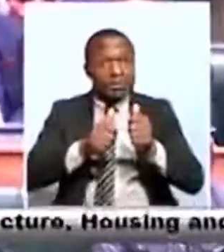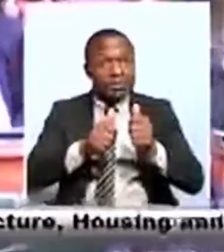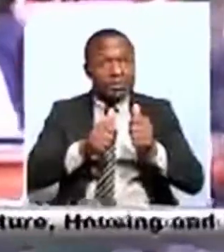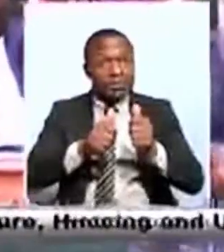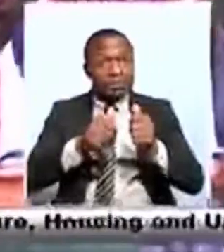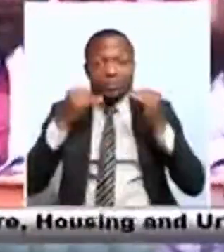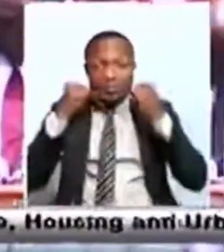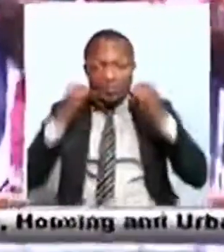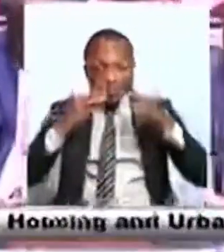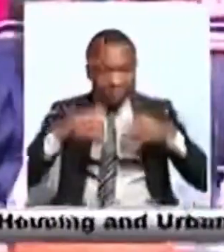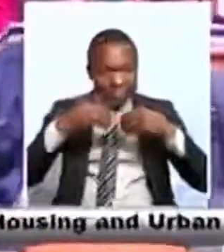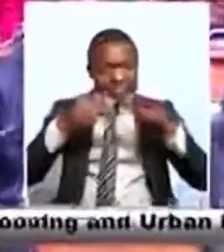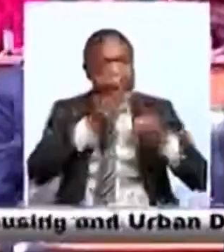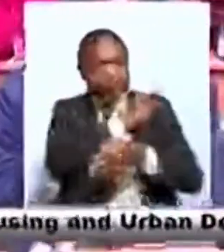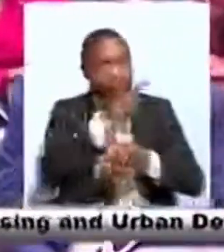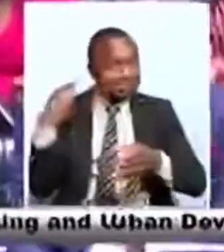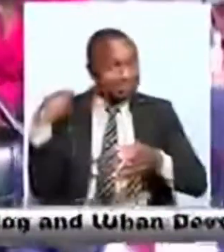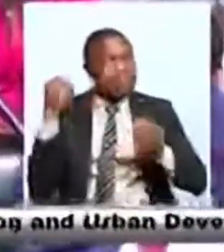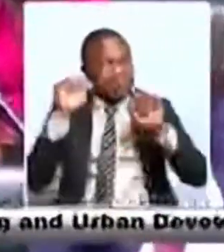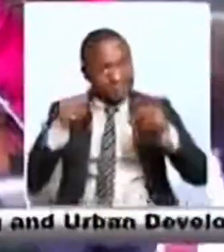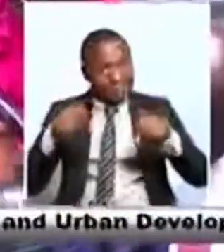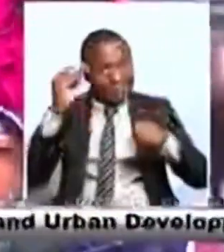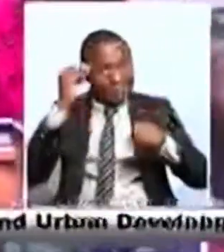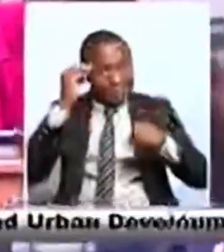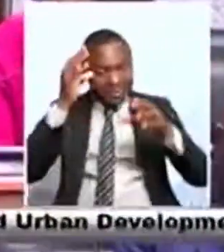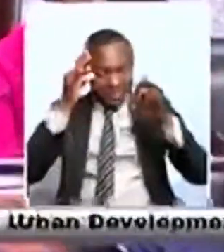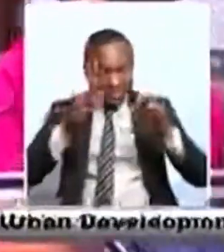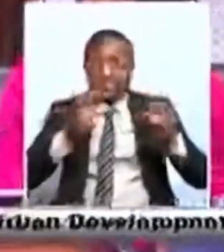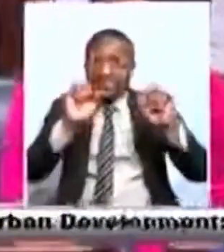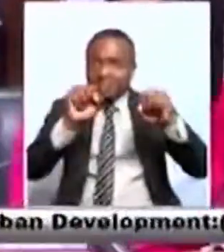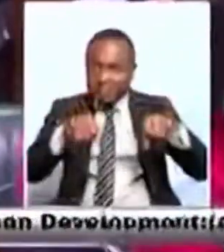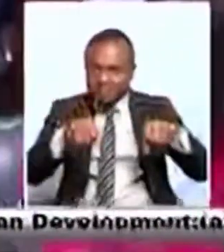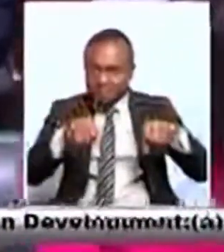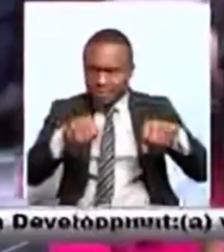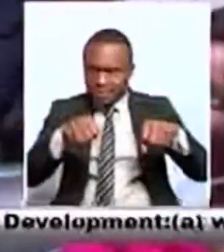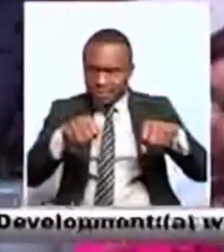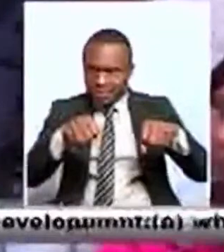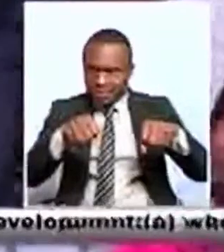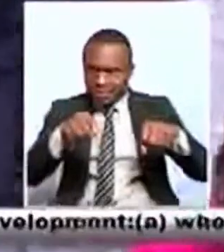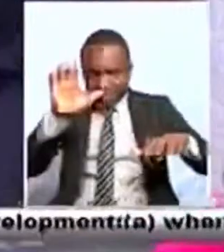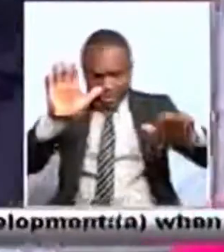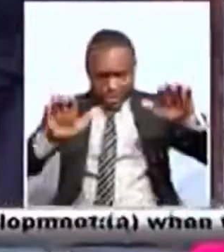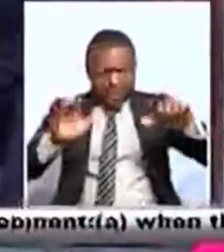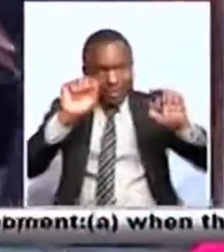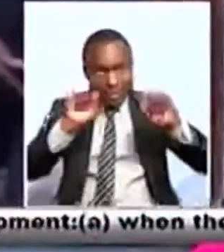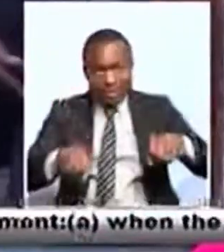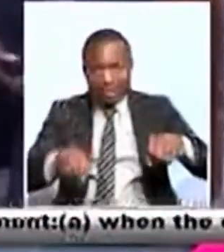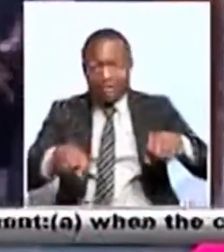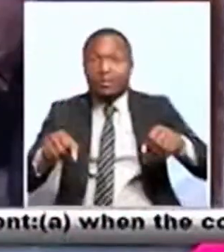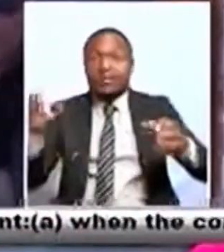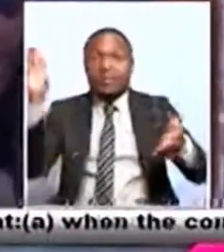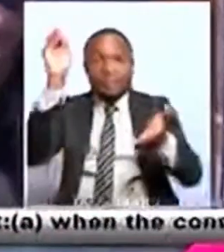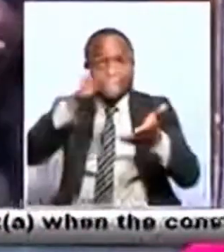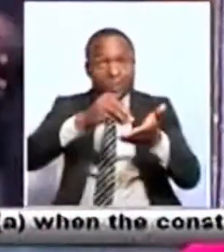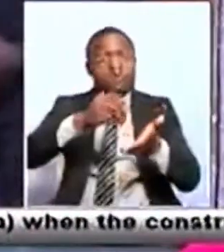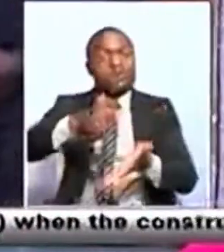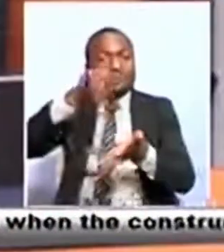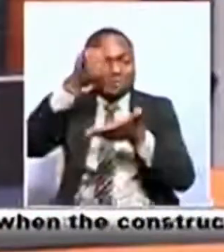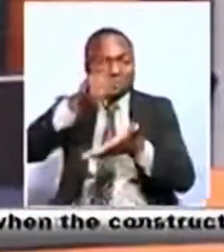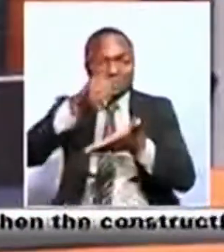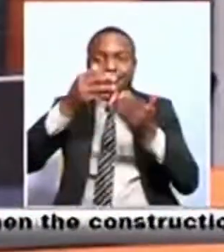House, may I know whether it's possible that the remaining amounts can be included in excess budget I submit?